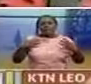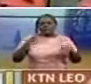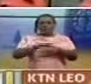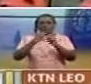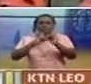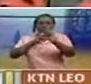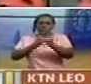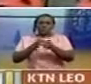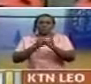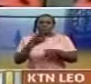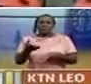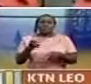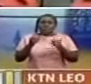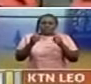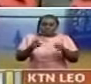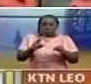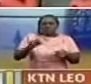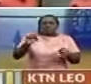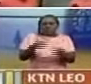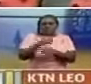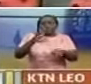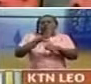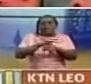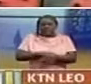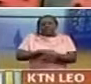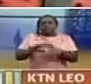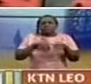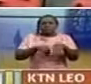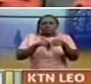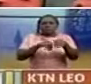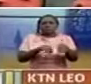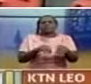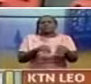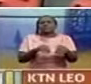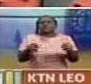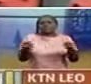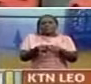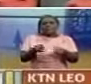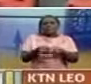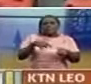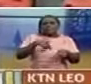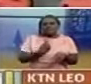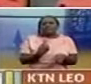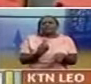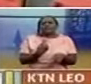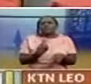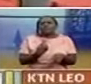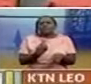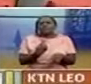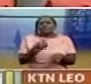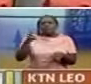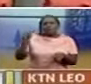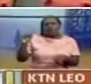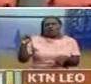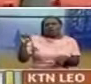get we don't get such a too much quality player we have at the moment, you know, Aubameyang and Petrupa, Obi-Mikel, Moses,